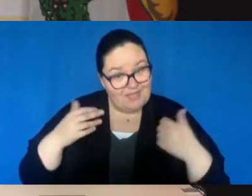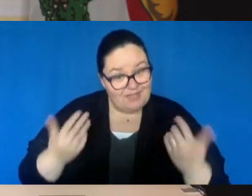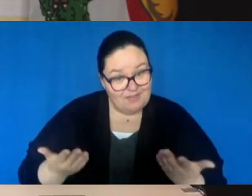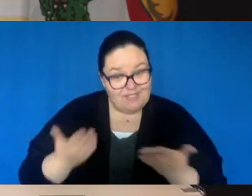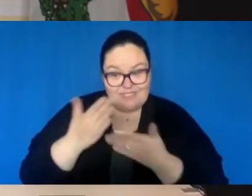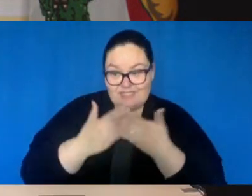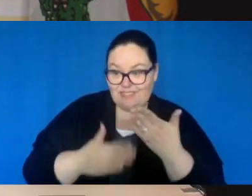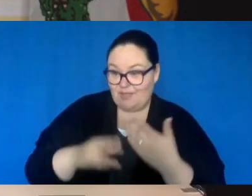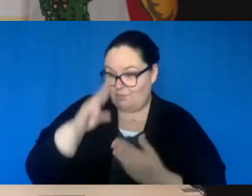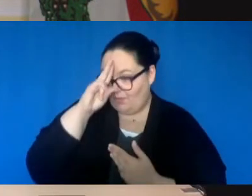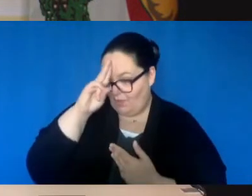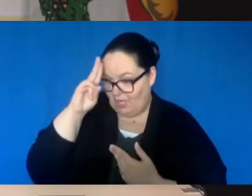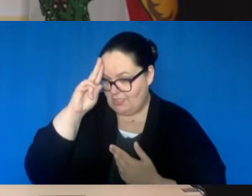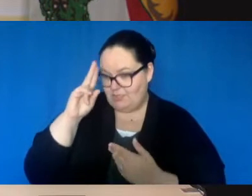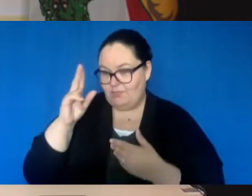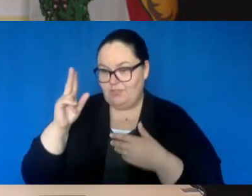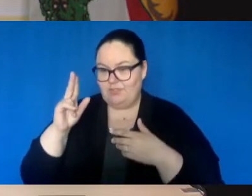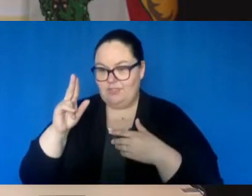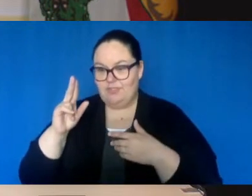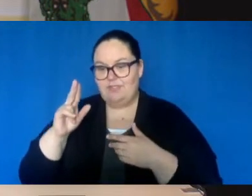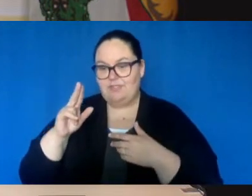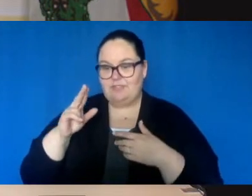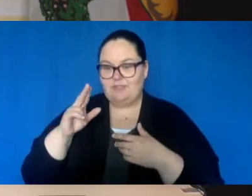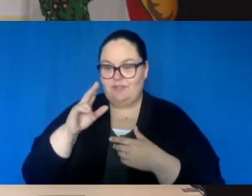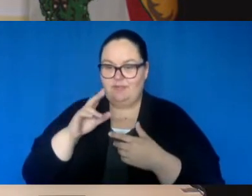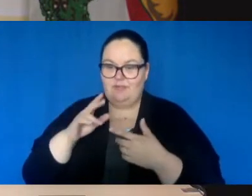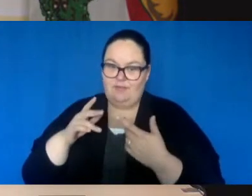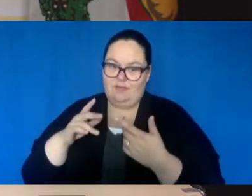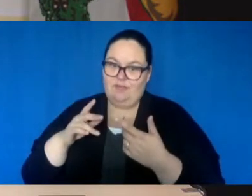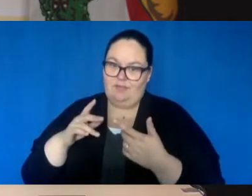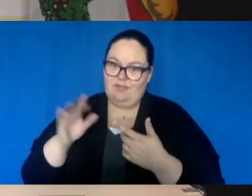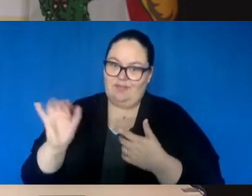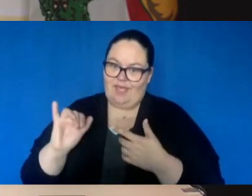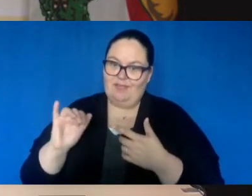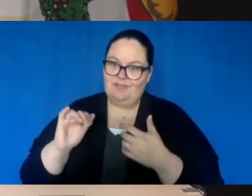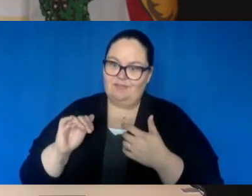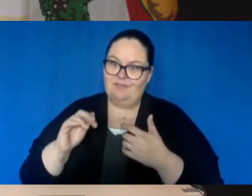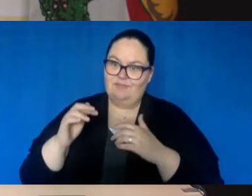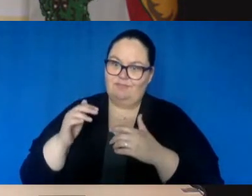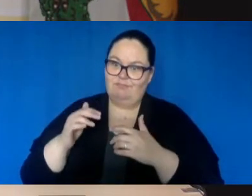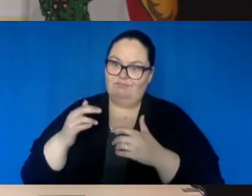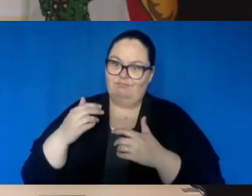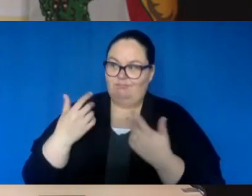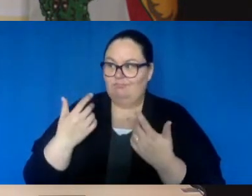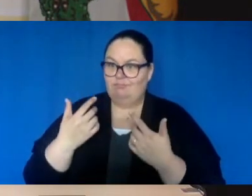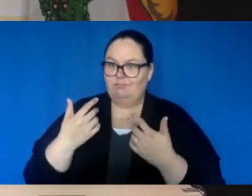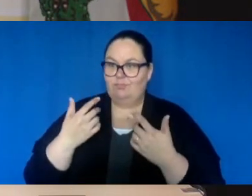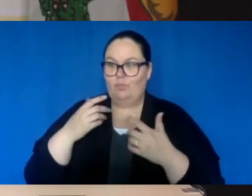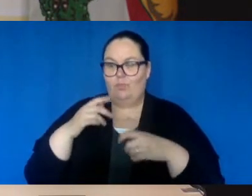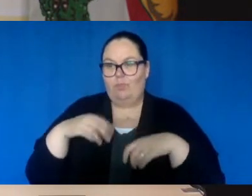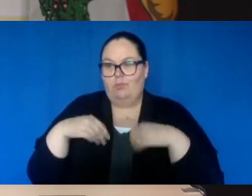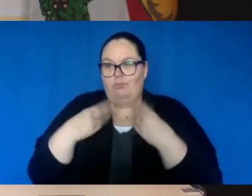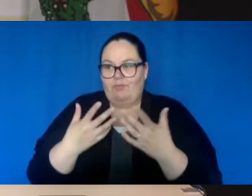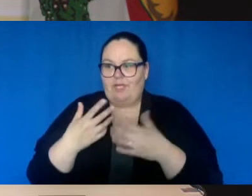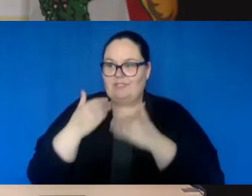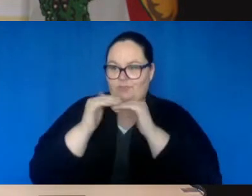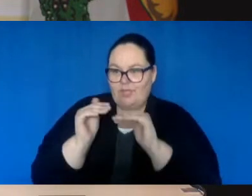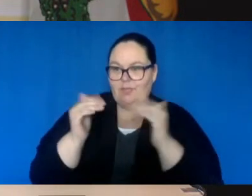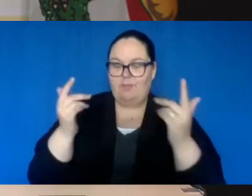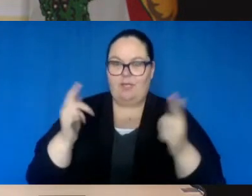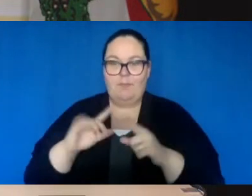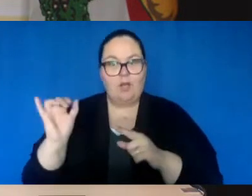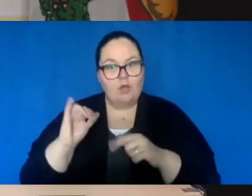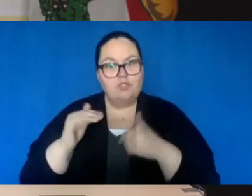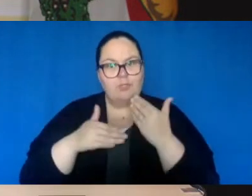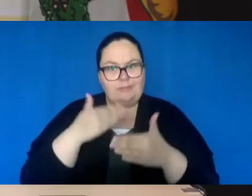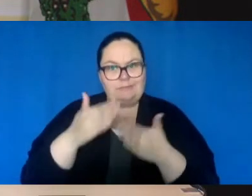facilities are also a limiting factor as we continue to move forward. And we've been able to continue to